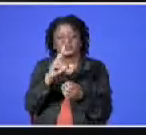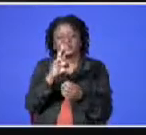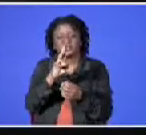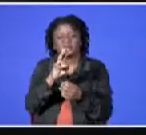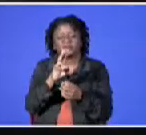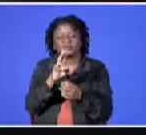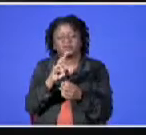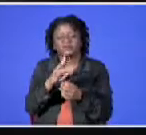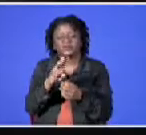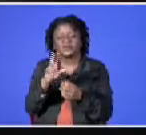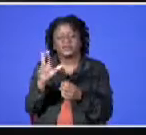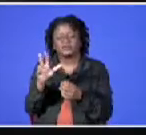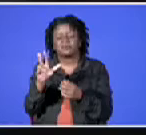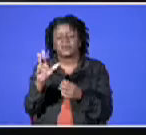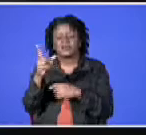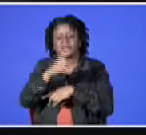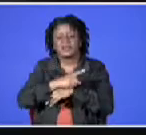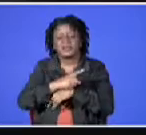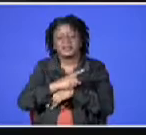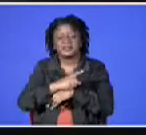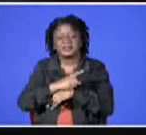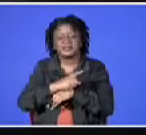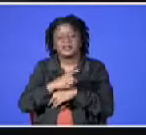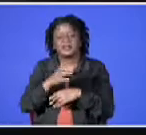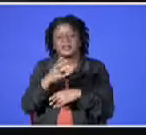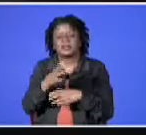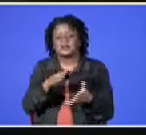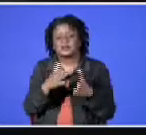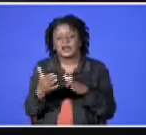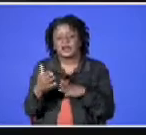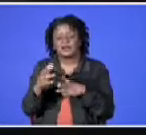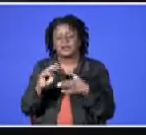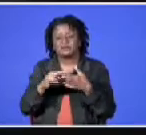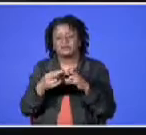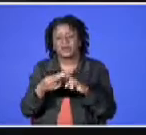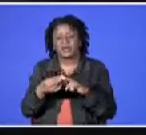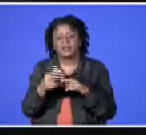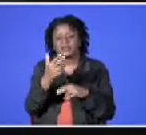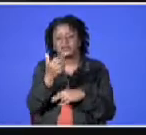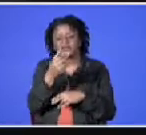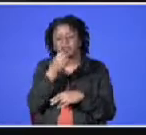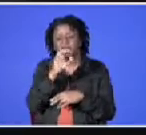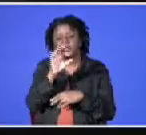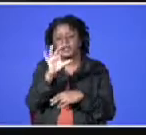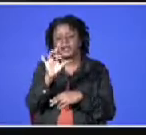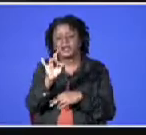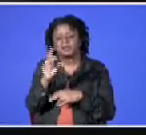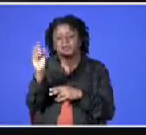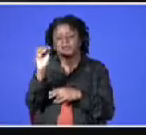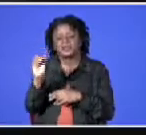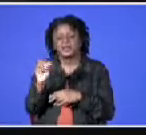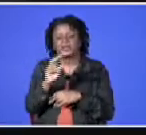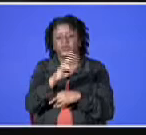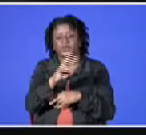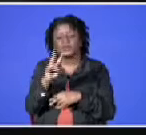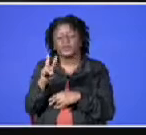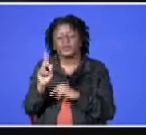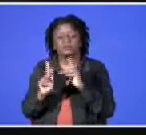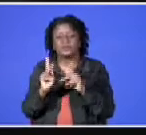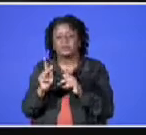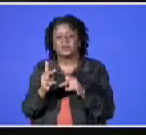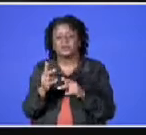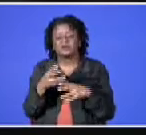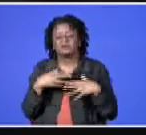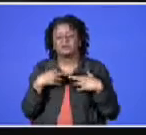coronavirus was confirmed, the case fatality rate stood at 13.8%, 22 people have recovered, and there are 47